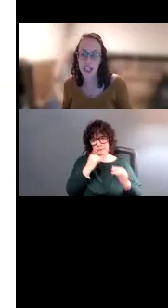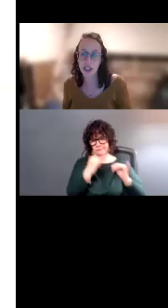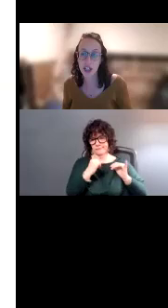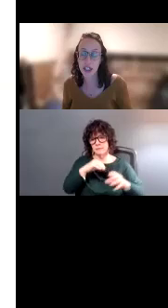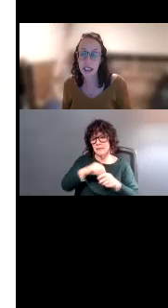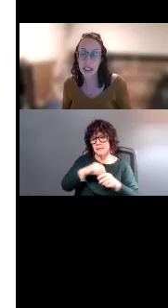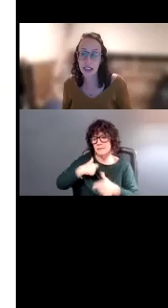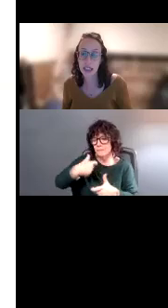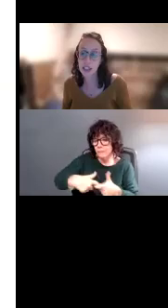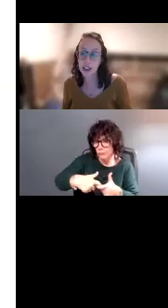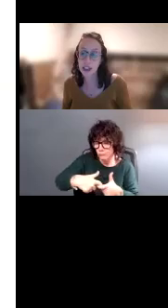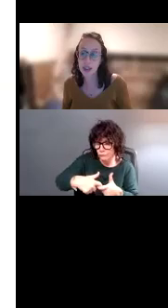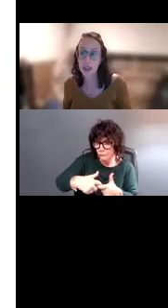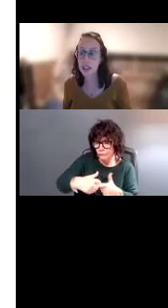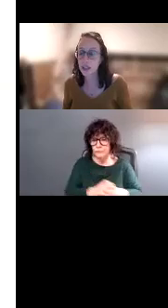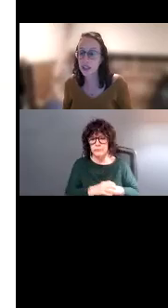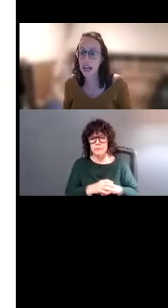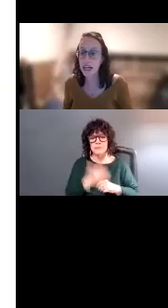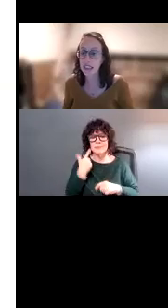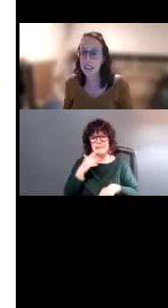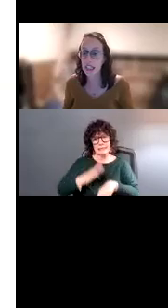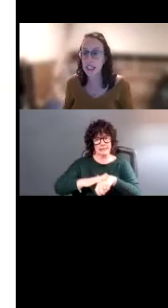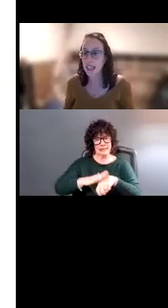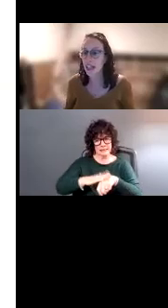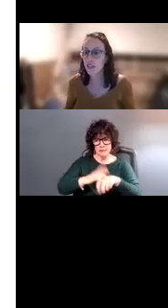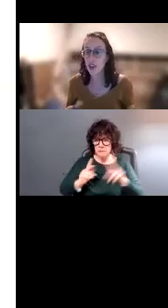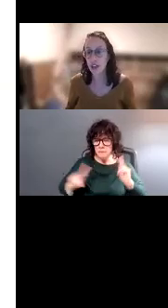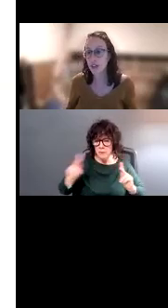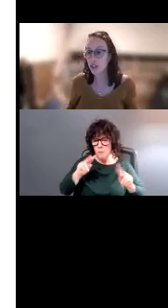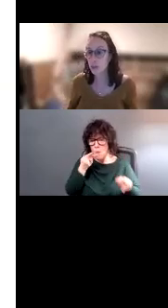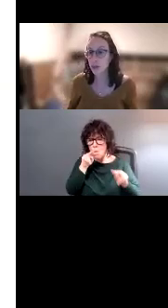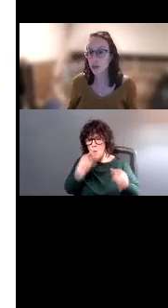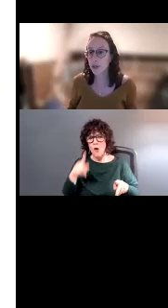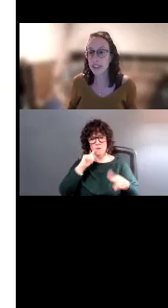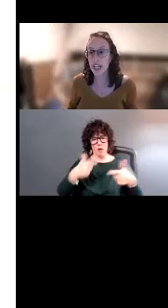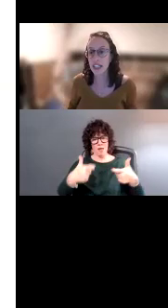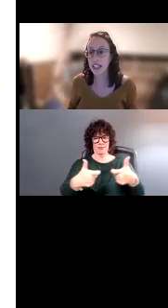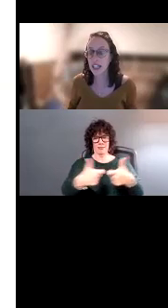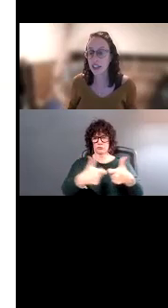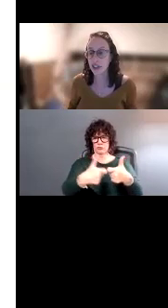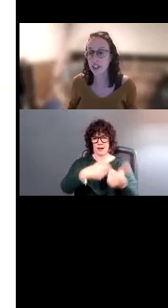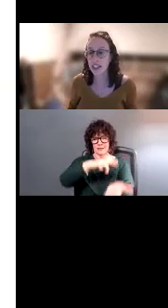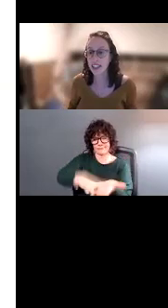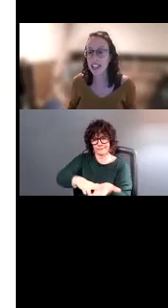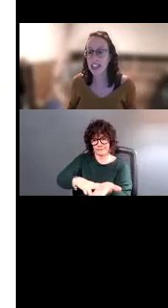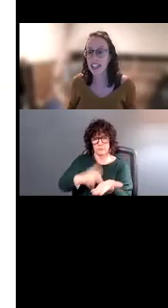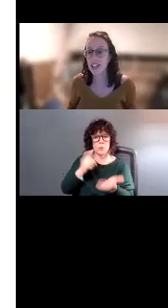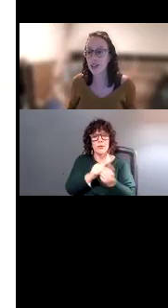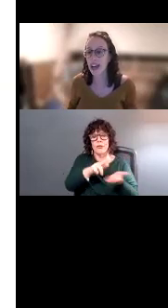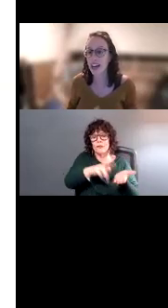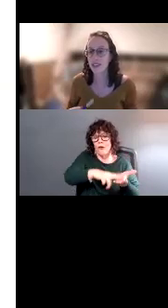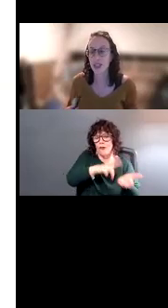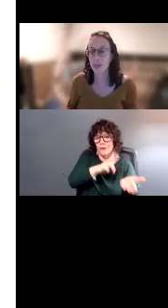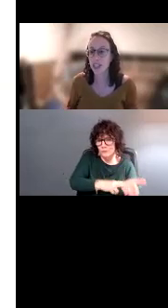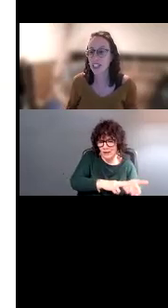for electronic signatures with contracts. If you're comfortable signing electronically and